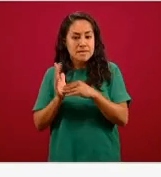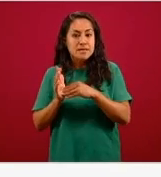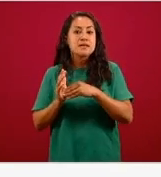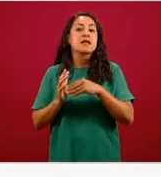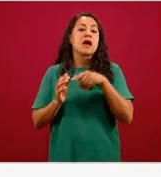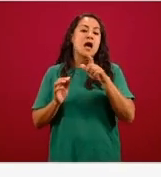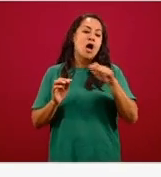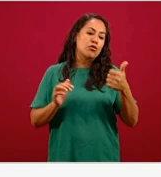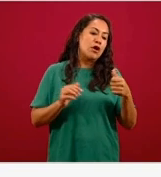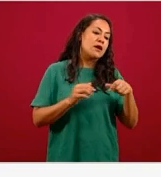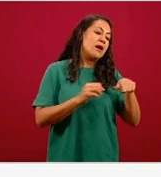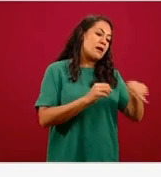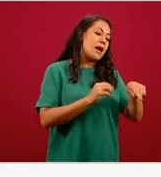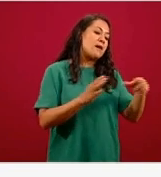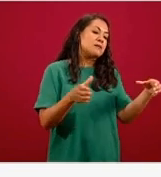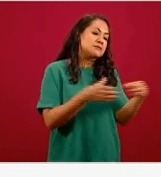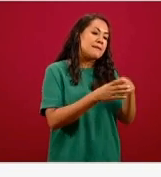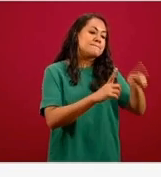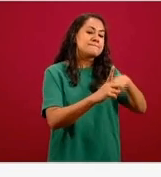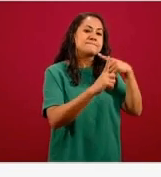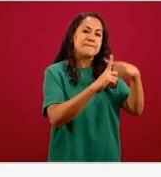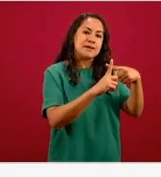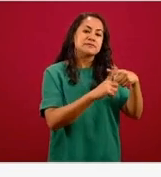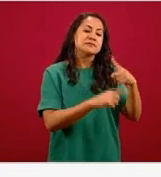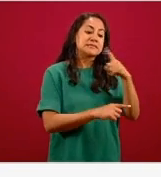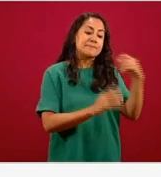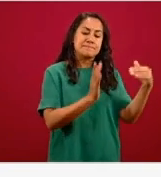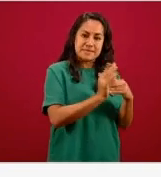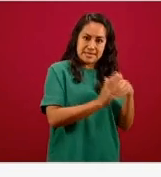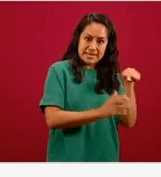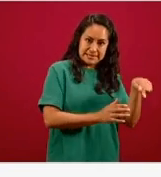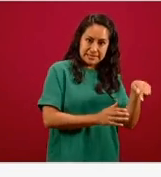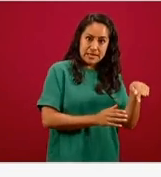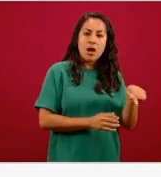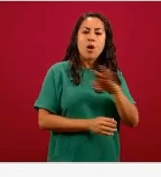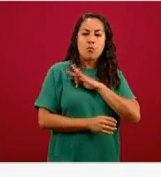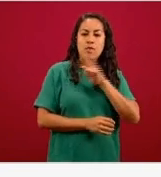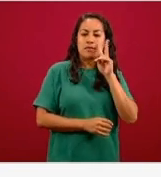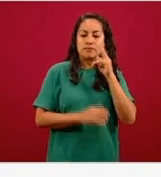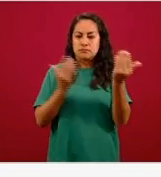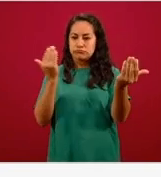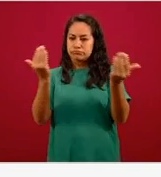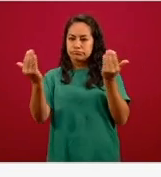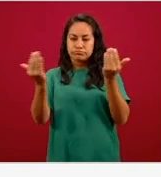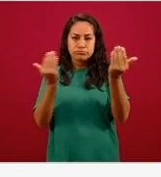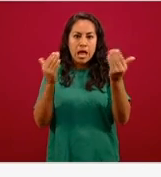a higher incidence rate and which one have a lower incidence rate.